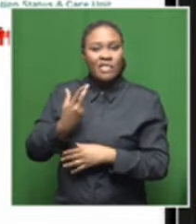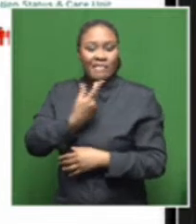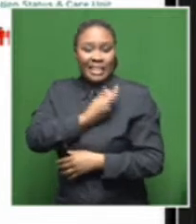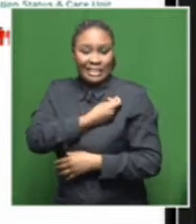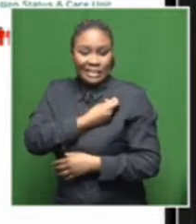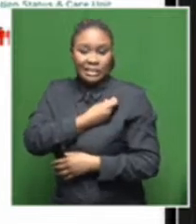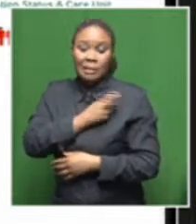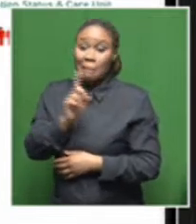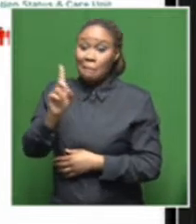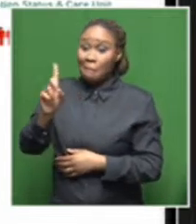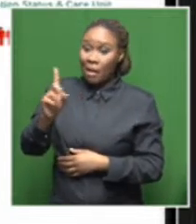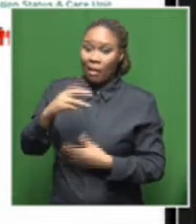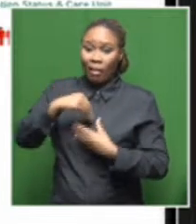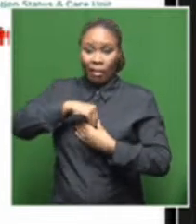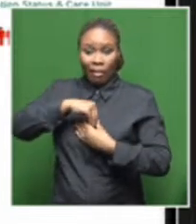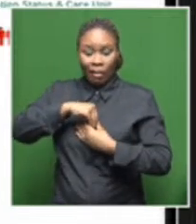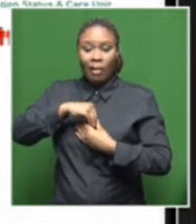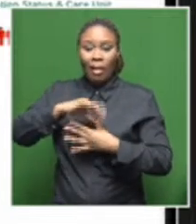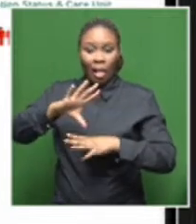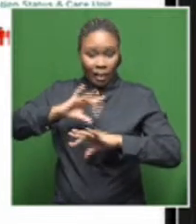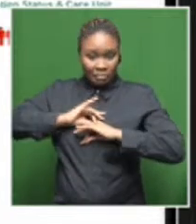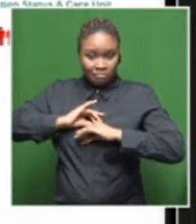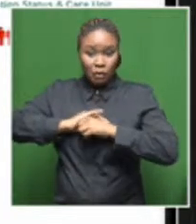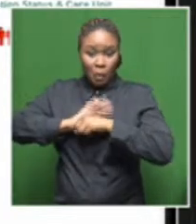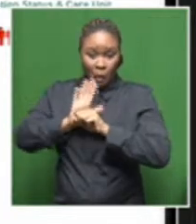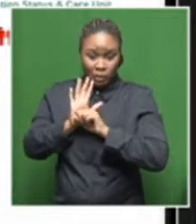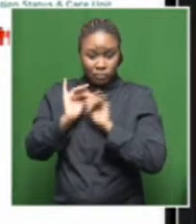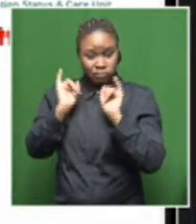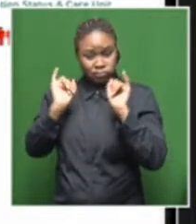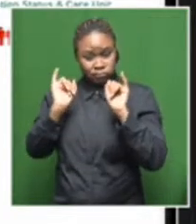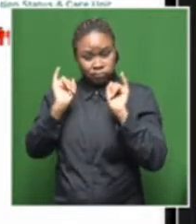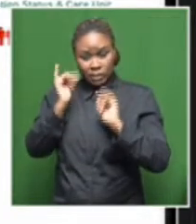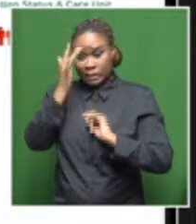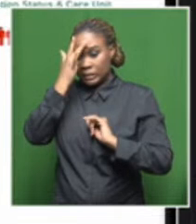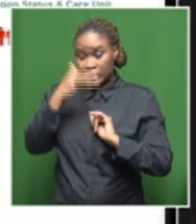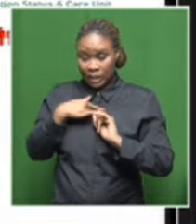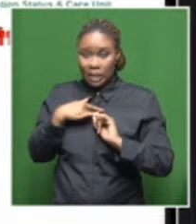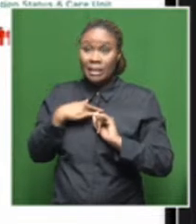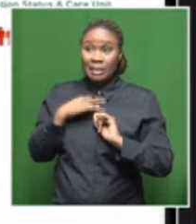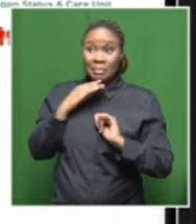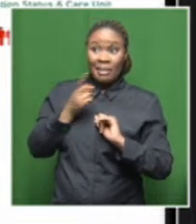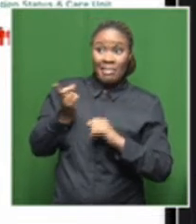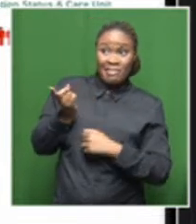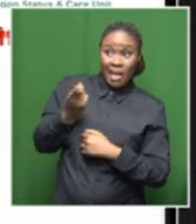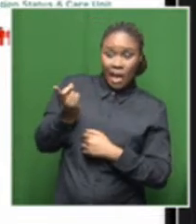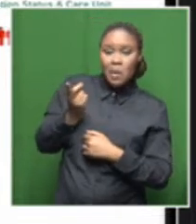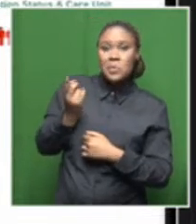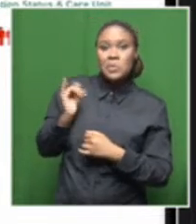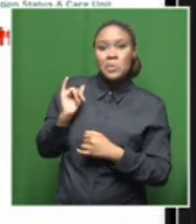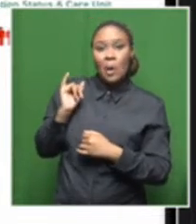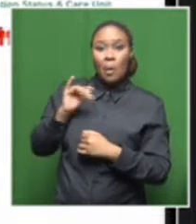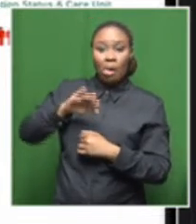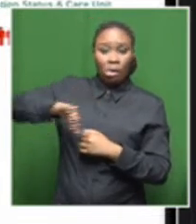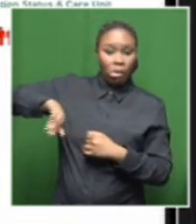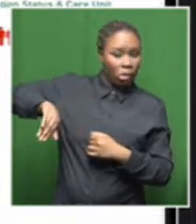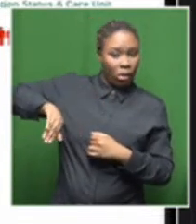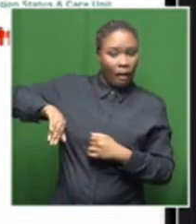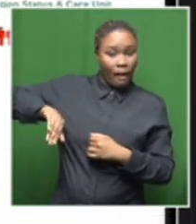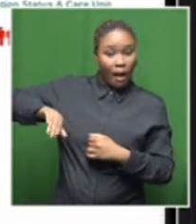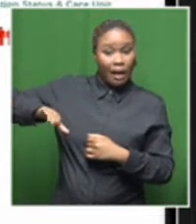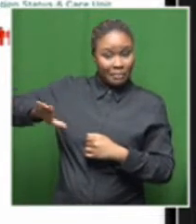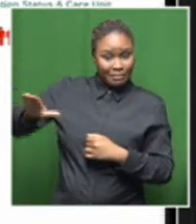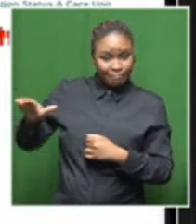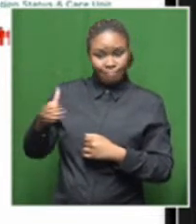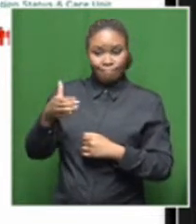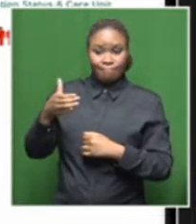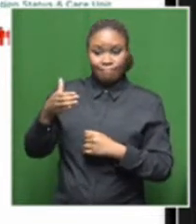but they still got sick with COVID. So this is the population we really need to concentrate on now to protect. From